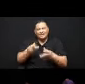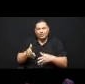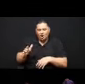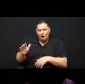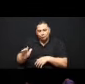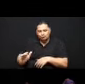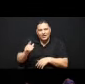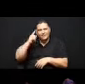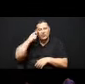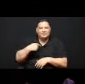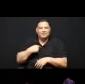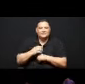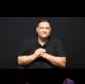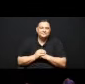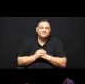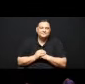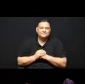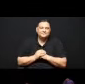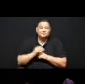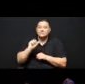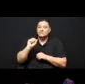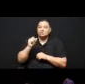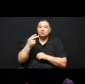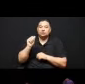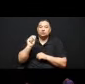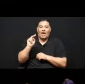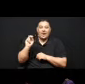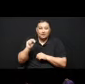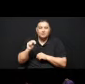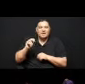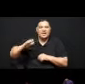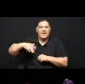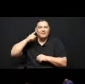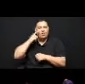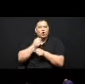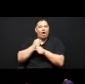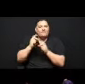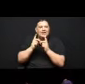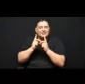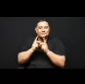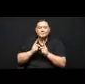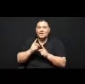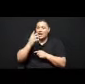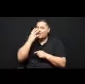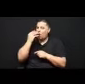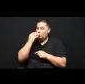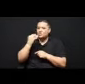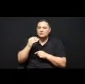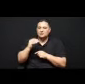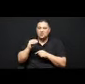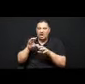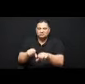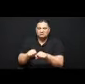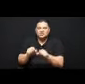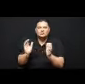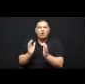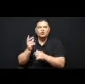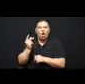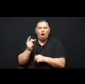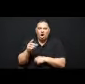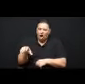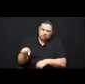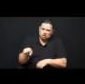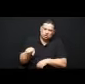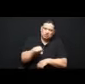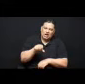Shannon was late for our coffee date. A coyote got hold of a small dog, was dragging it across Highway 50 when she